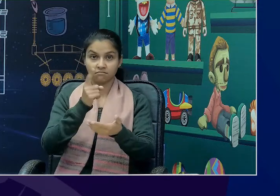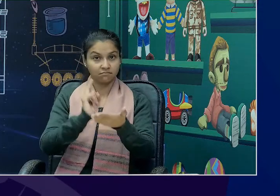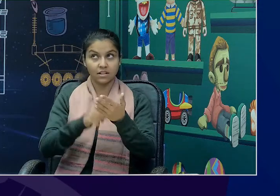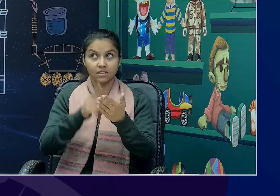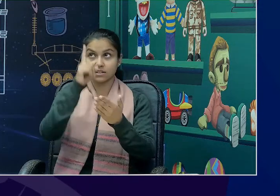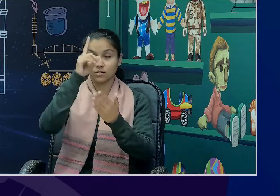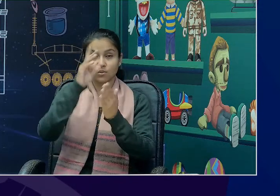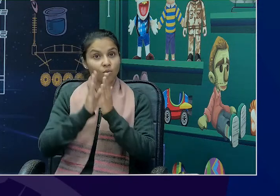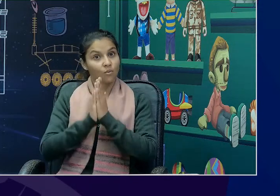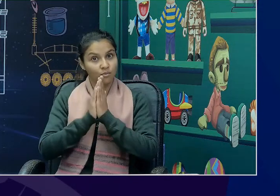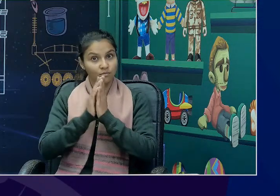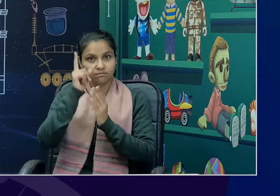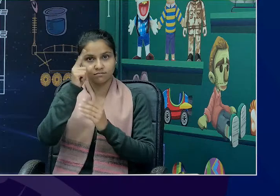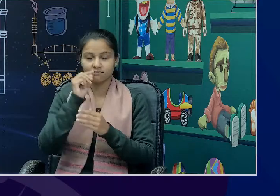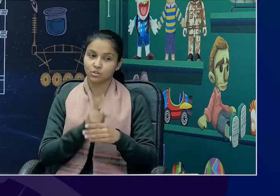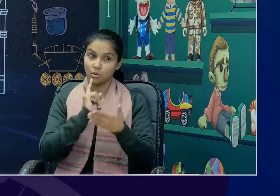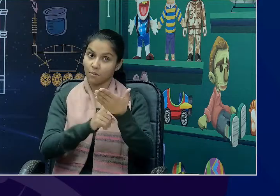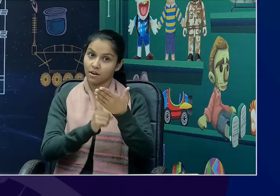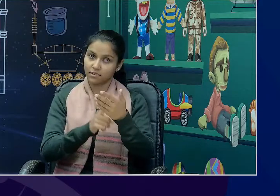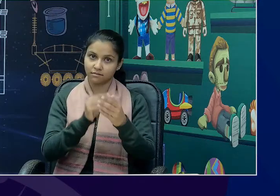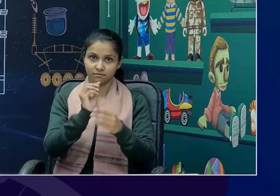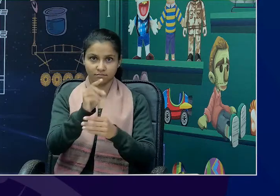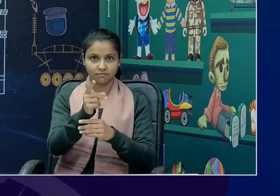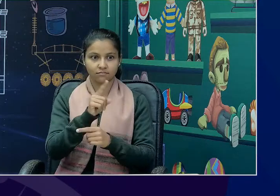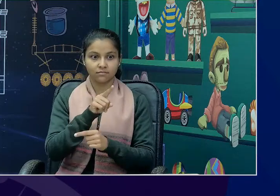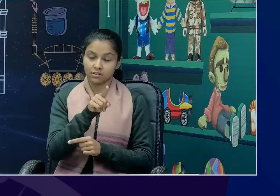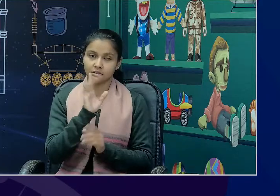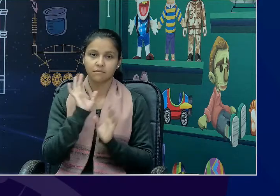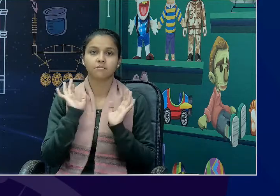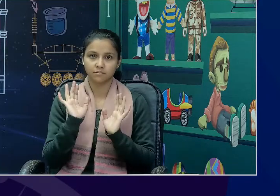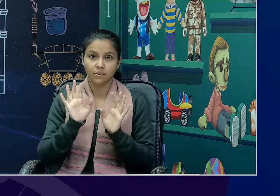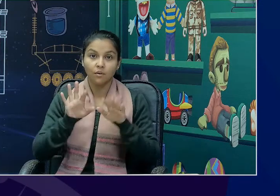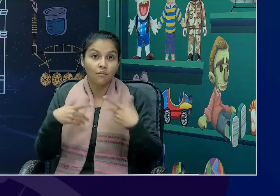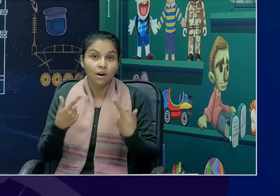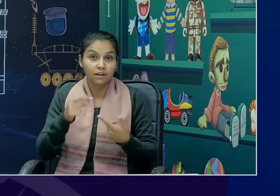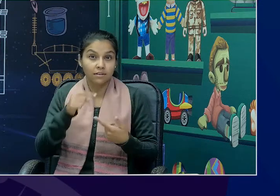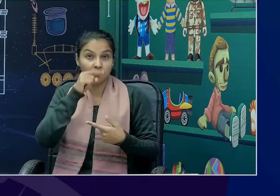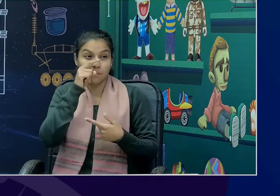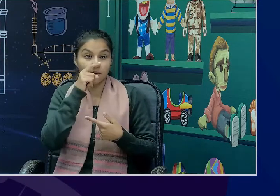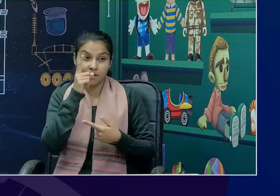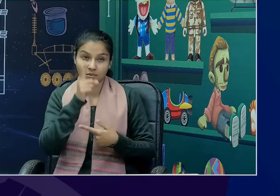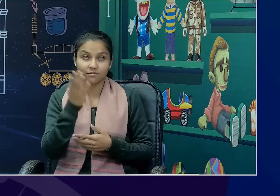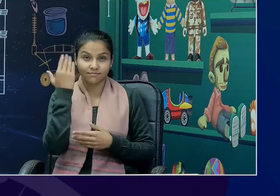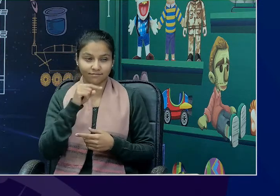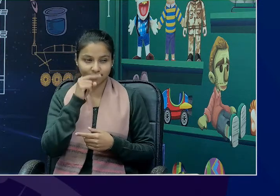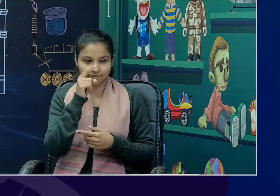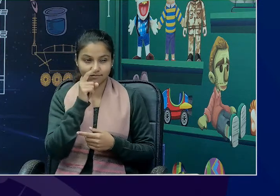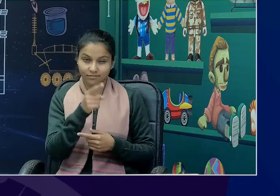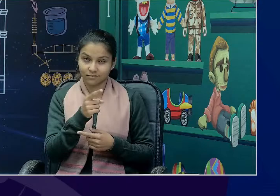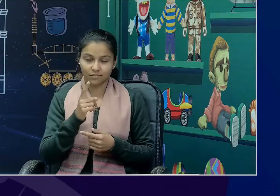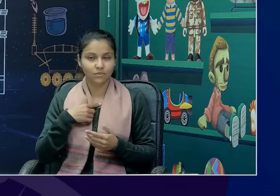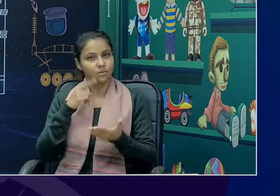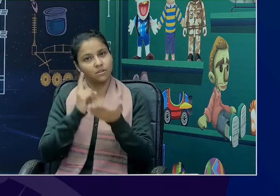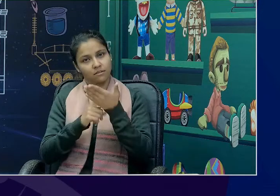not take his life, but the God punished him for being arrogant and too